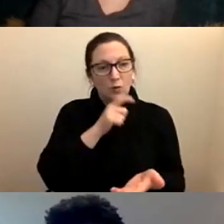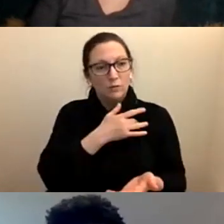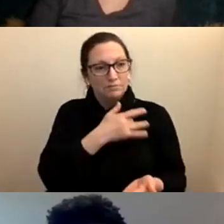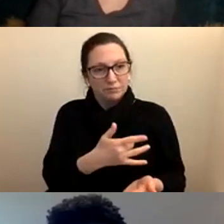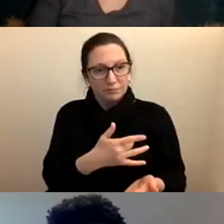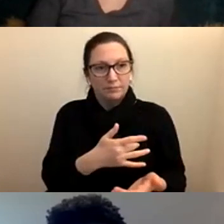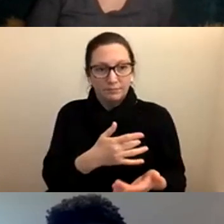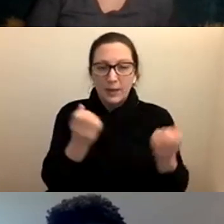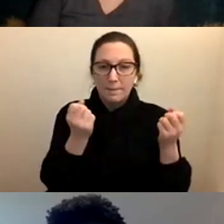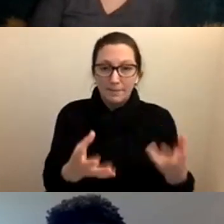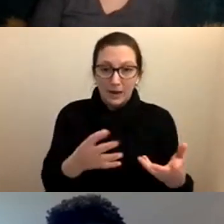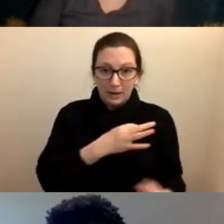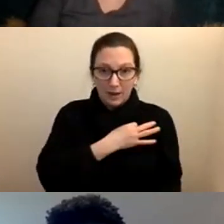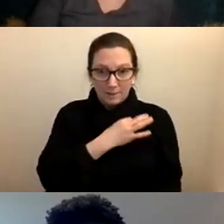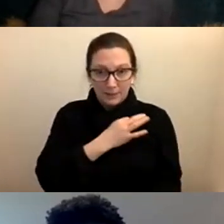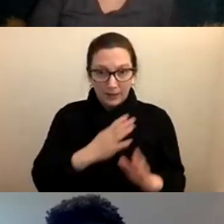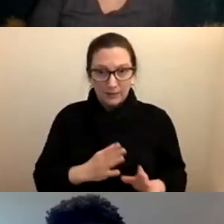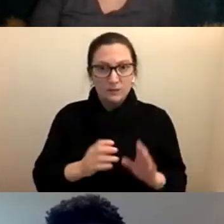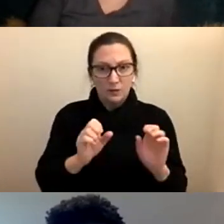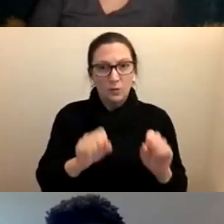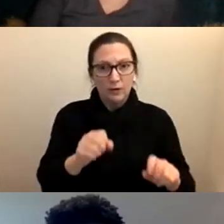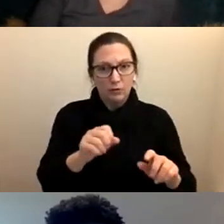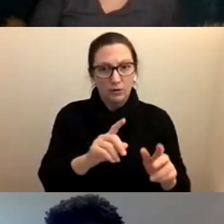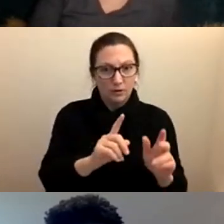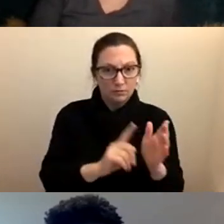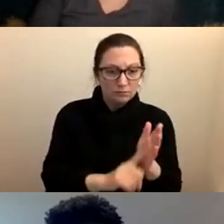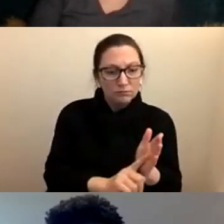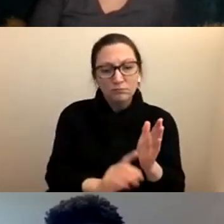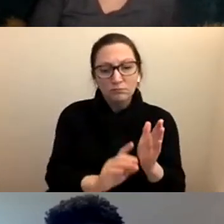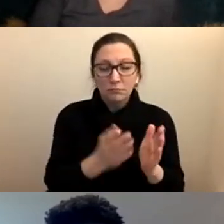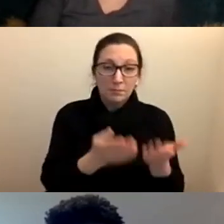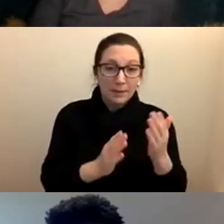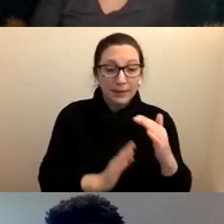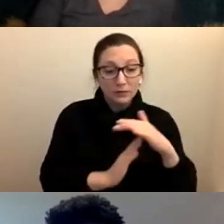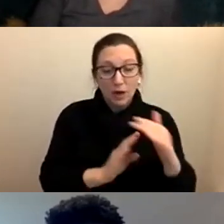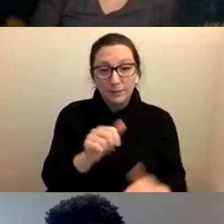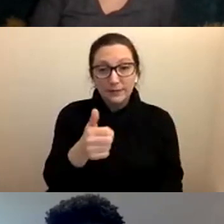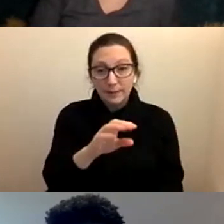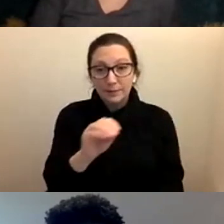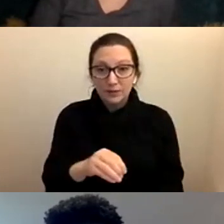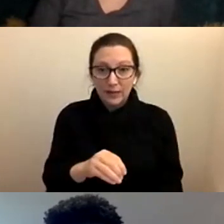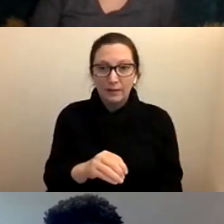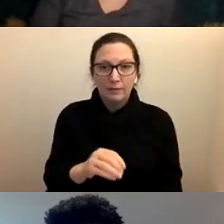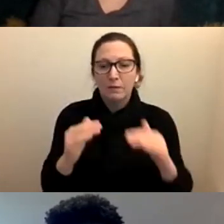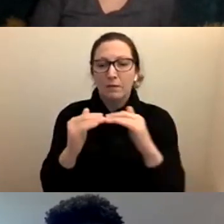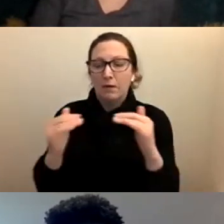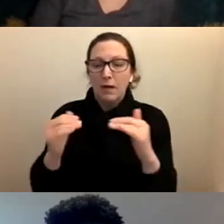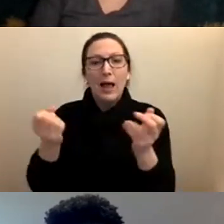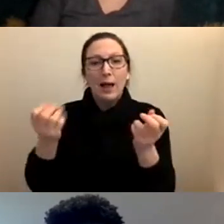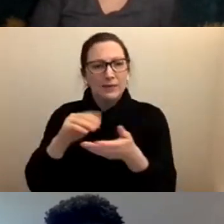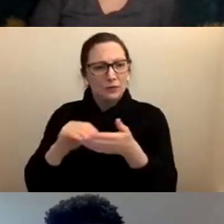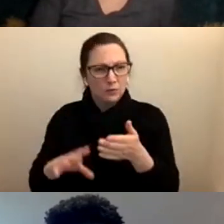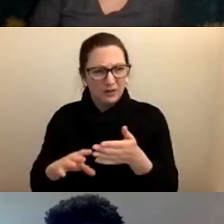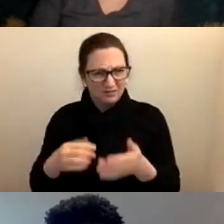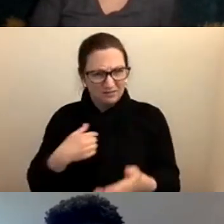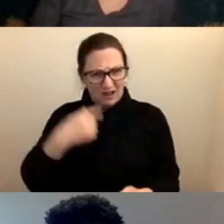applicants. We can look at if it was the top 10% from each school, how many kids would that be? I think is the